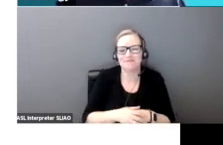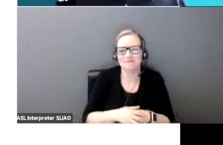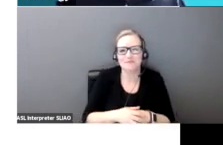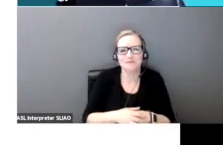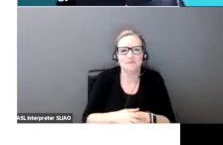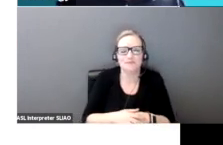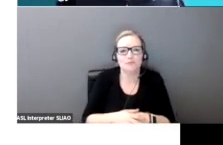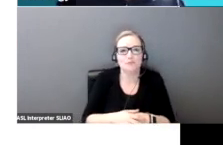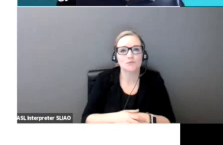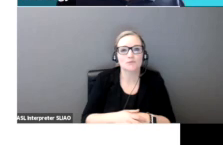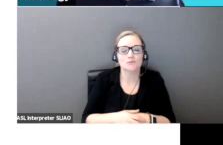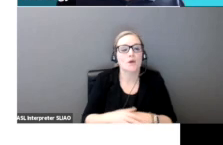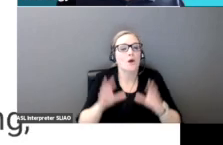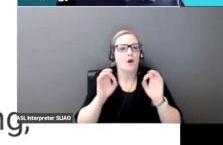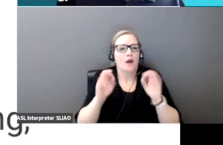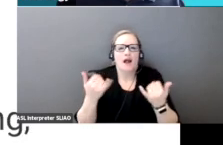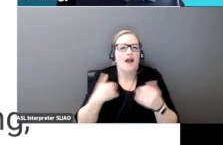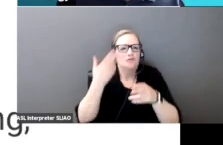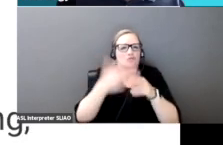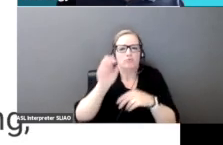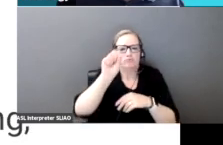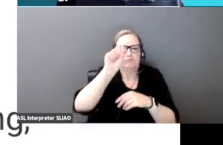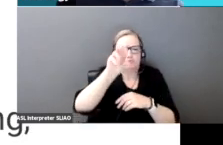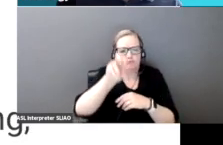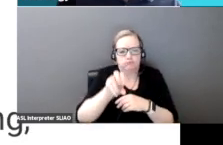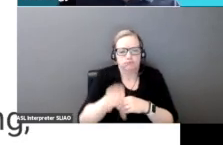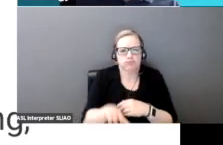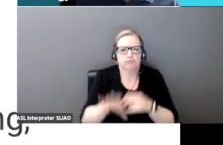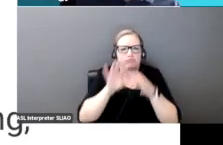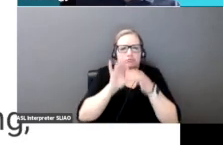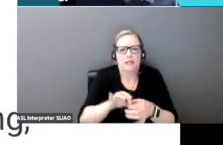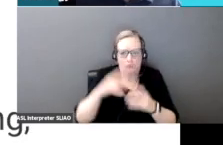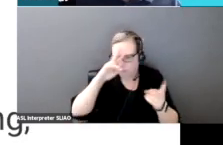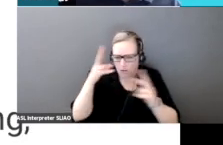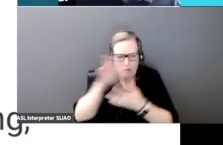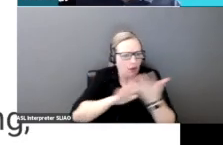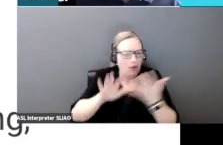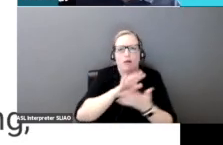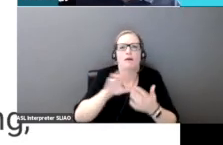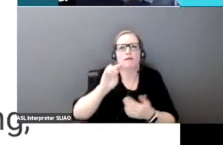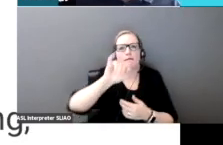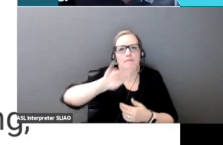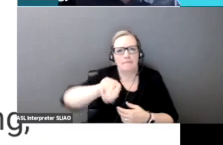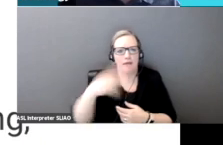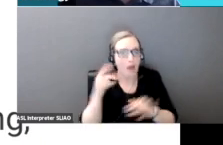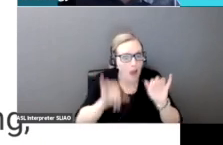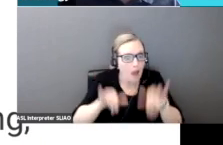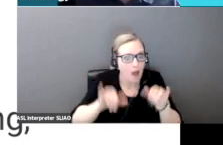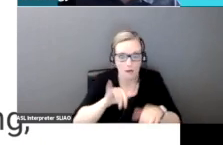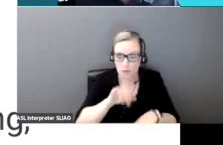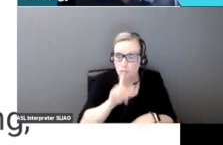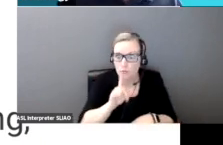Just very quickly, I'm going to go through a couple of top IP myths, and then we'll throw it open for